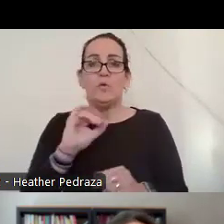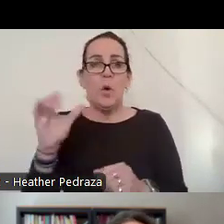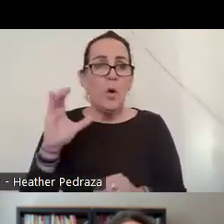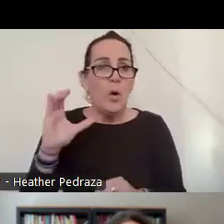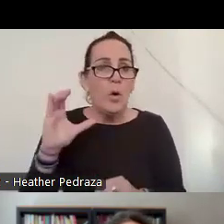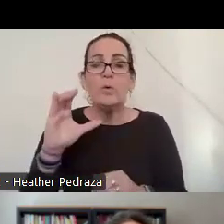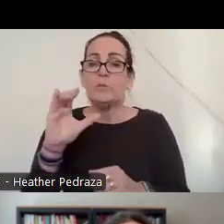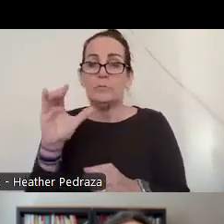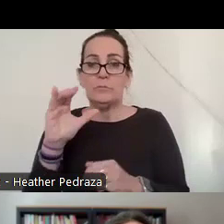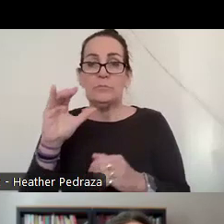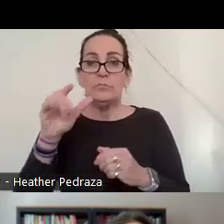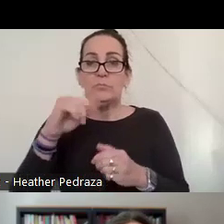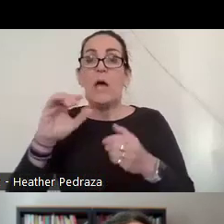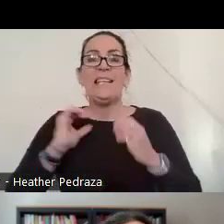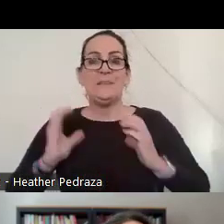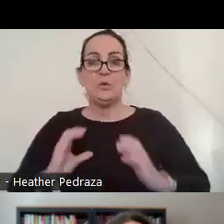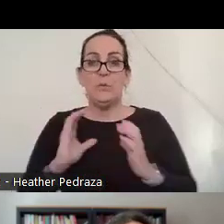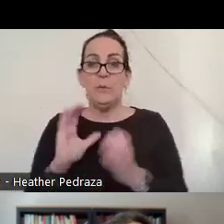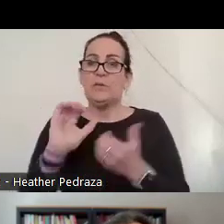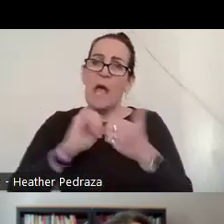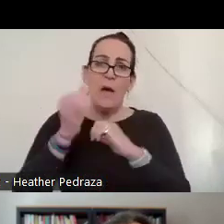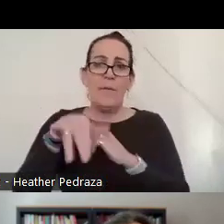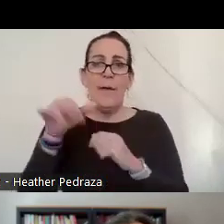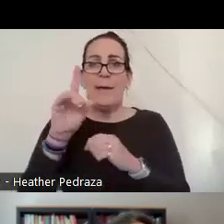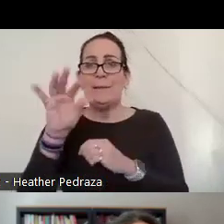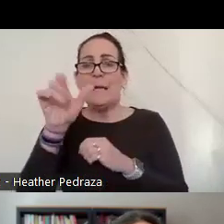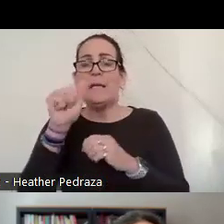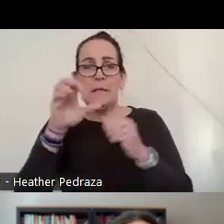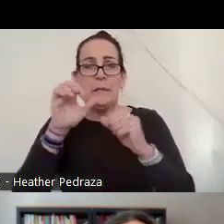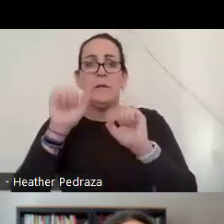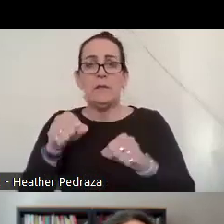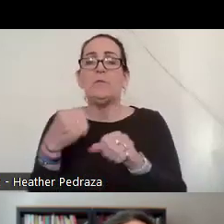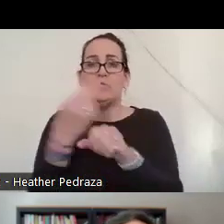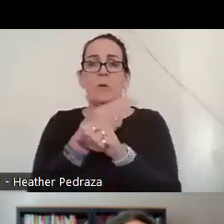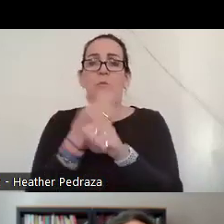inform decisions, and identify and address gaps.